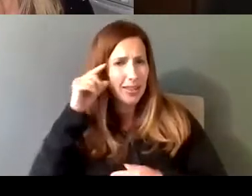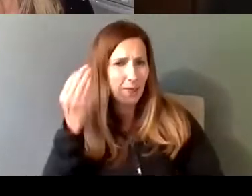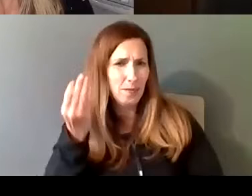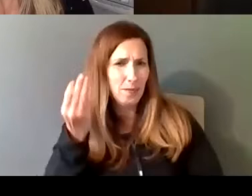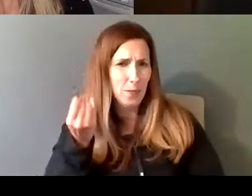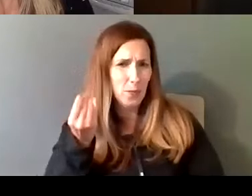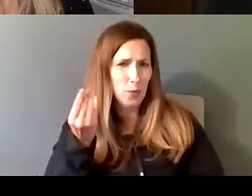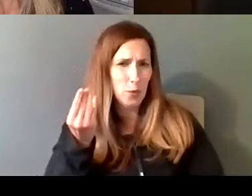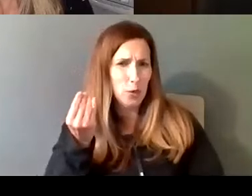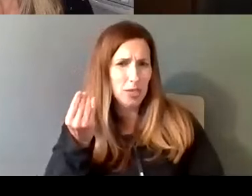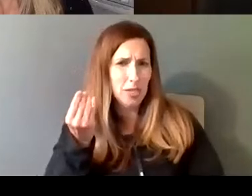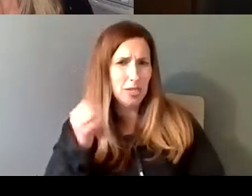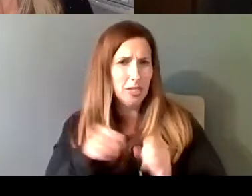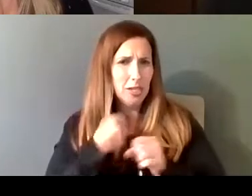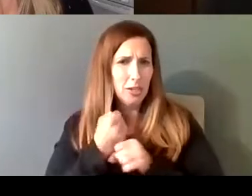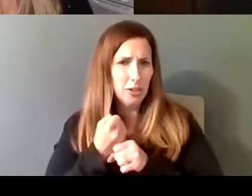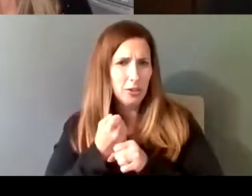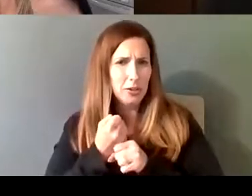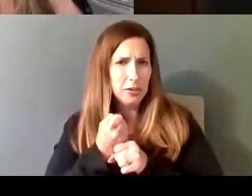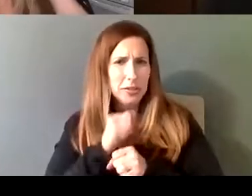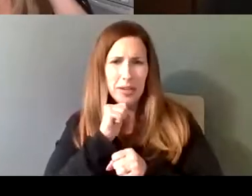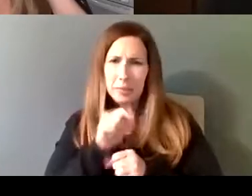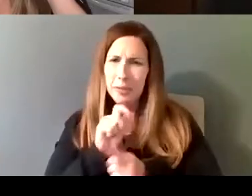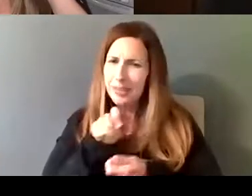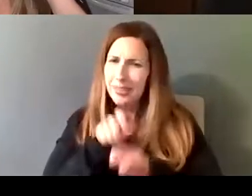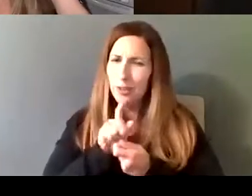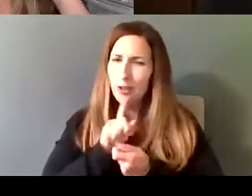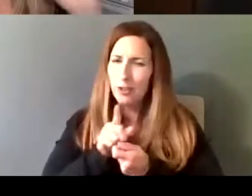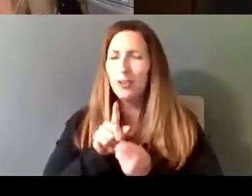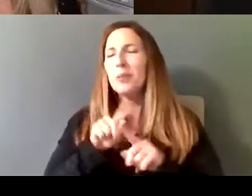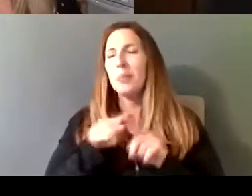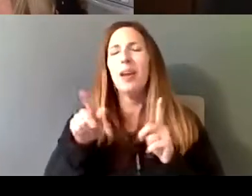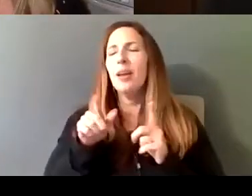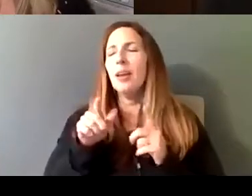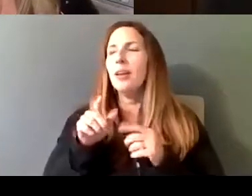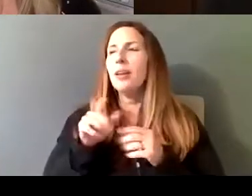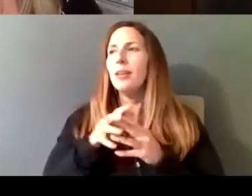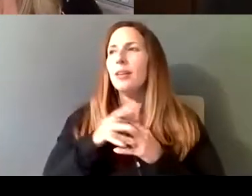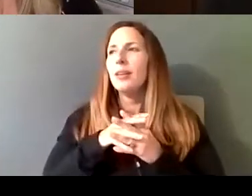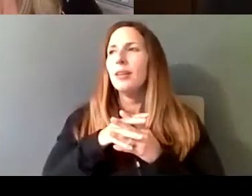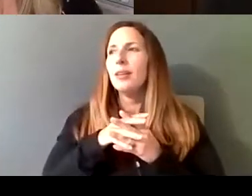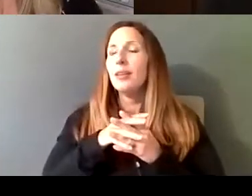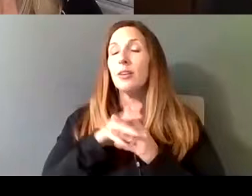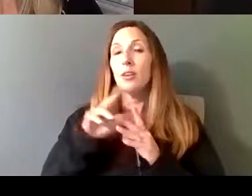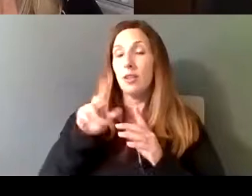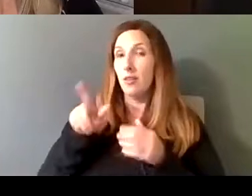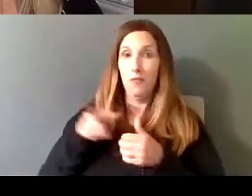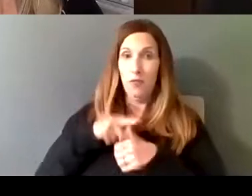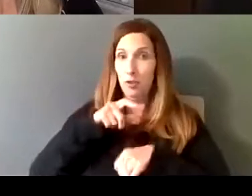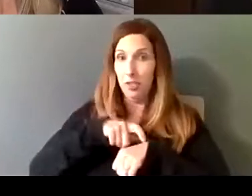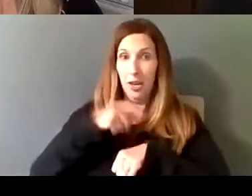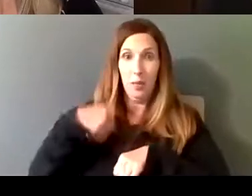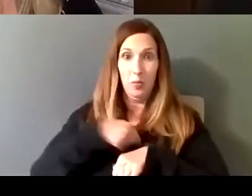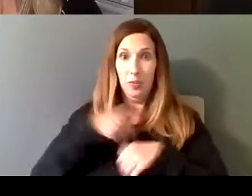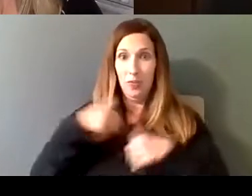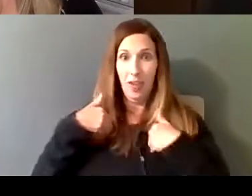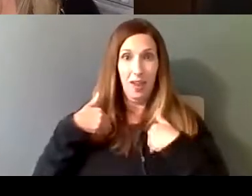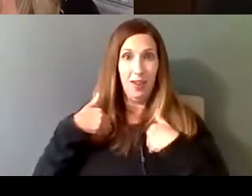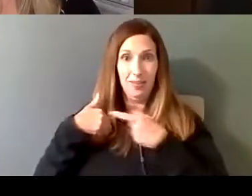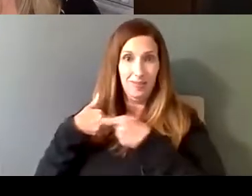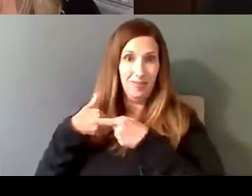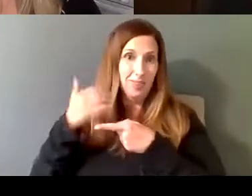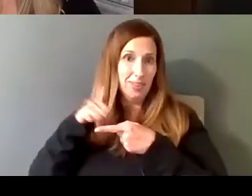14 years. I'm not exactly sure, I'd have to check, but and this is the first time we've ever had something like this.